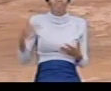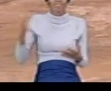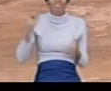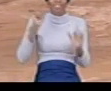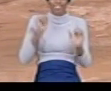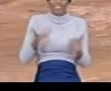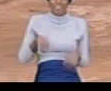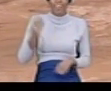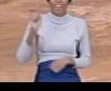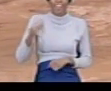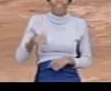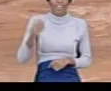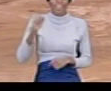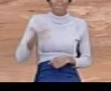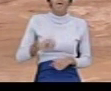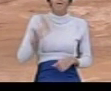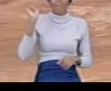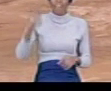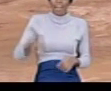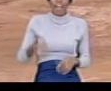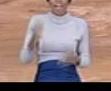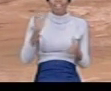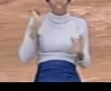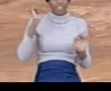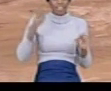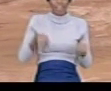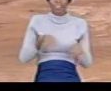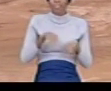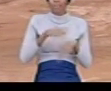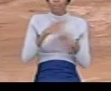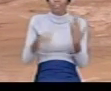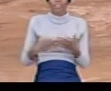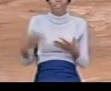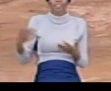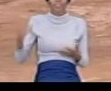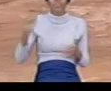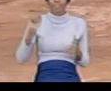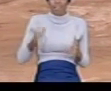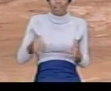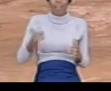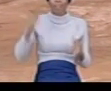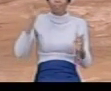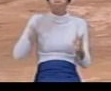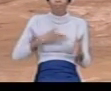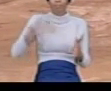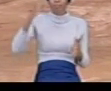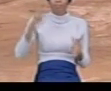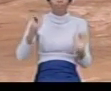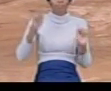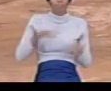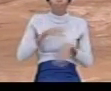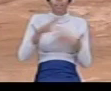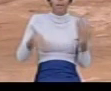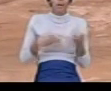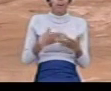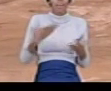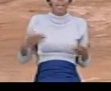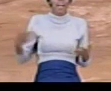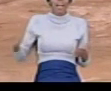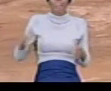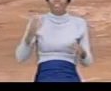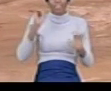yes, my God can do all things, oh yes, he can do all things. Oh yes, my God can do all things.